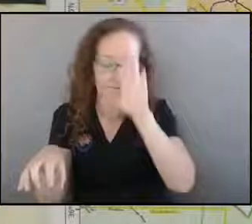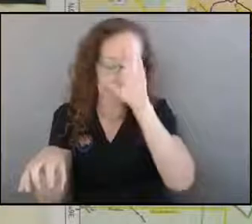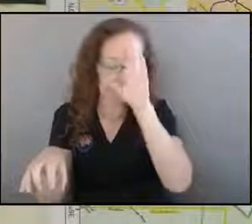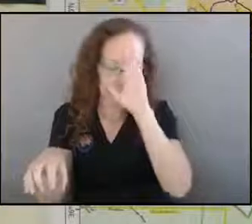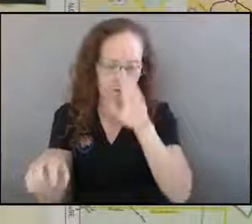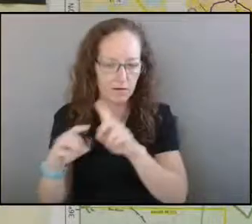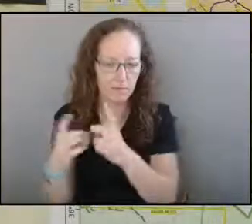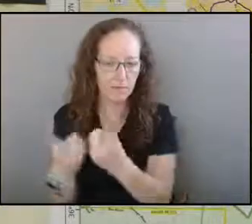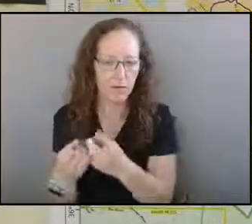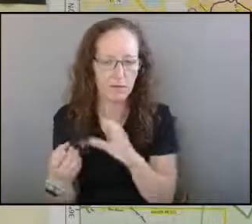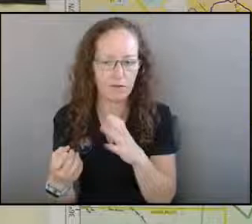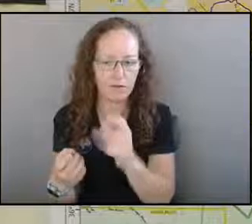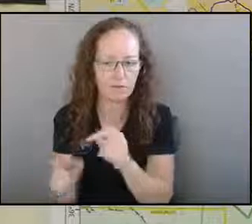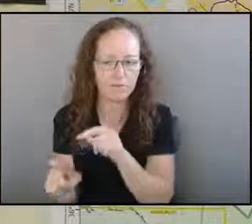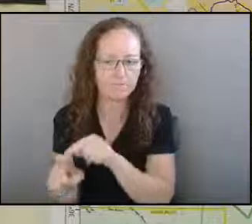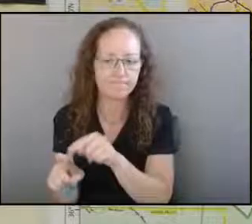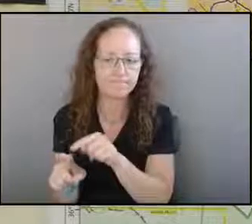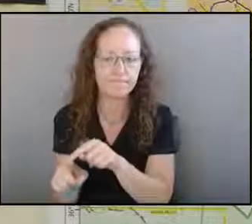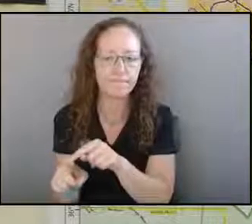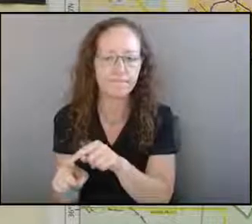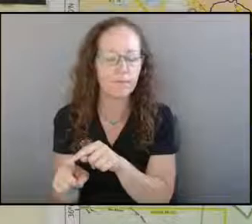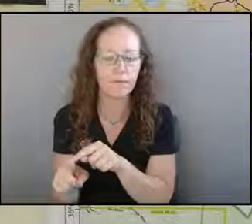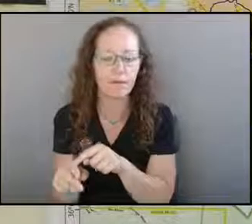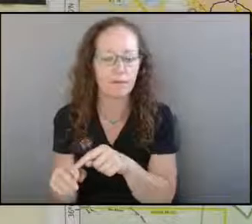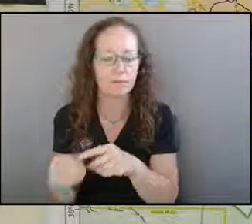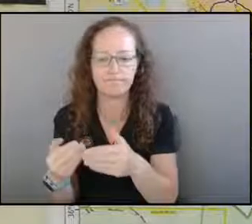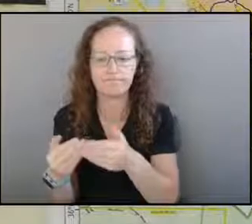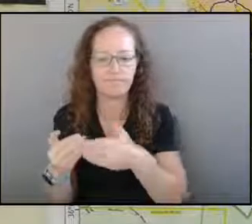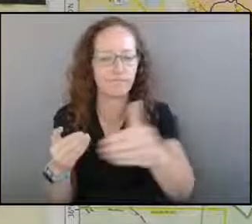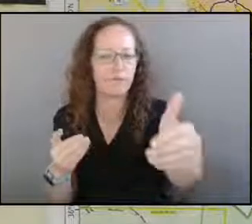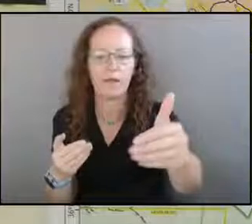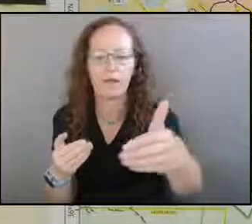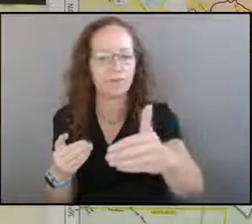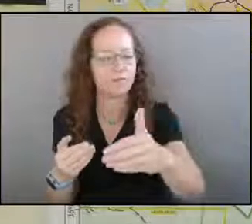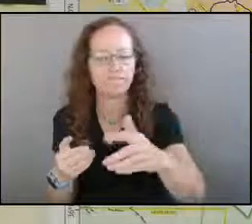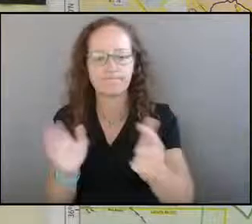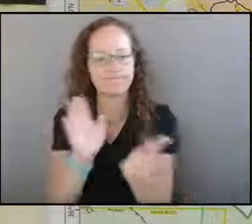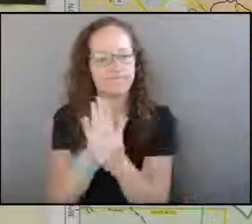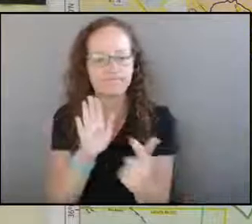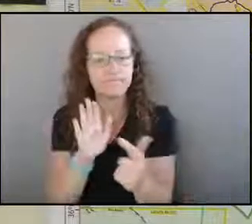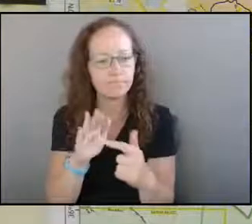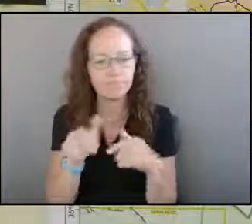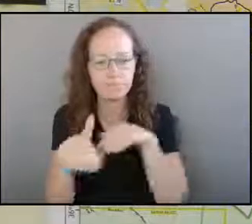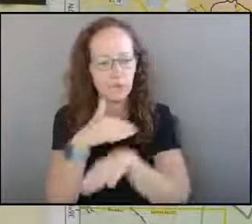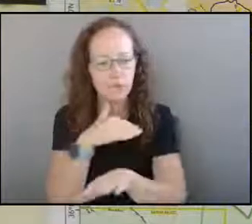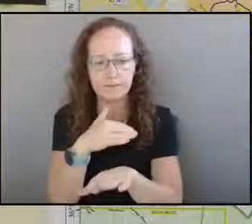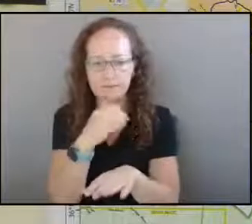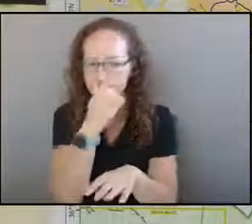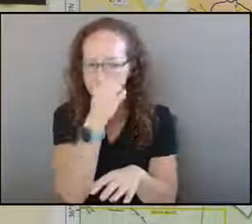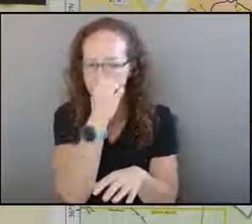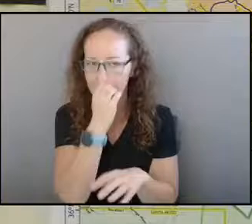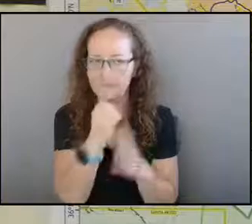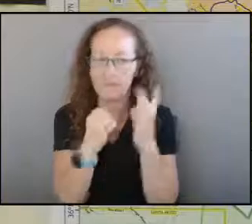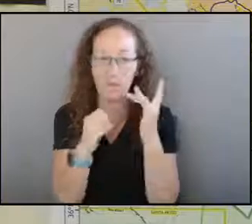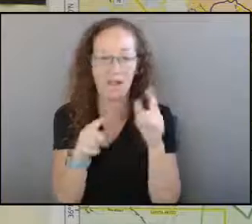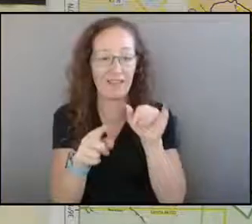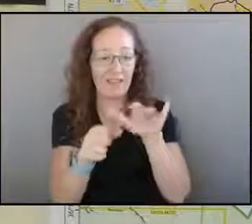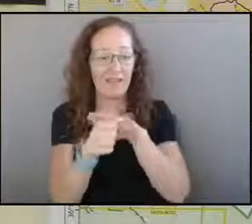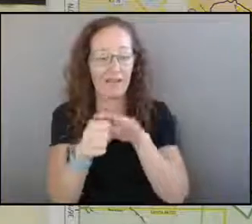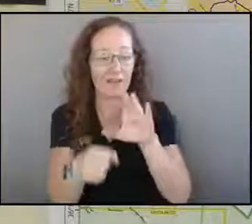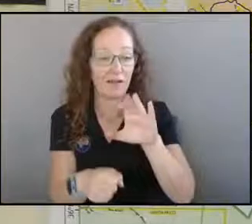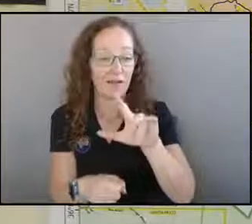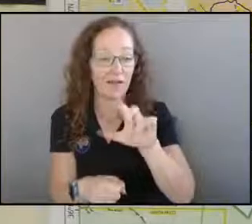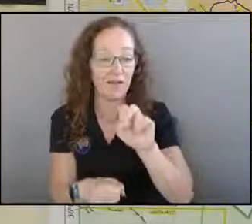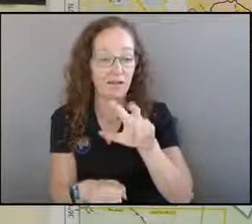Nobody's going to be allowed to go any further from that roadblock just due to the nature of right above, like the Cleveland,